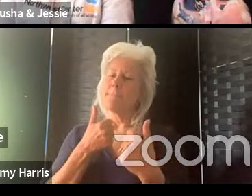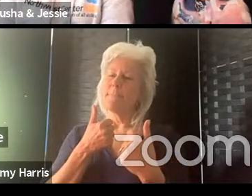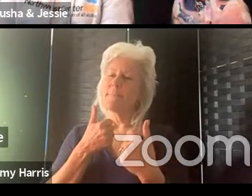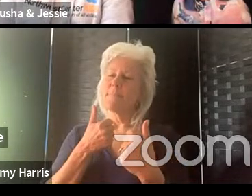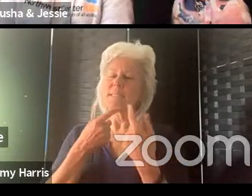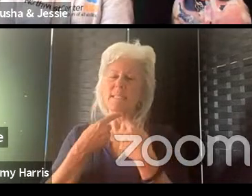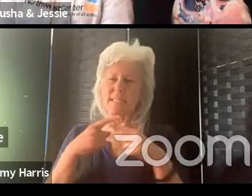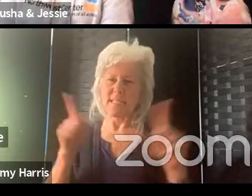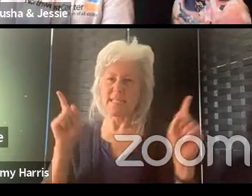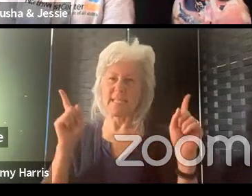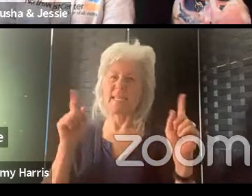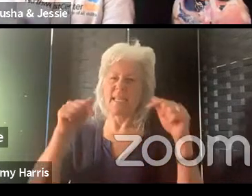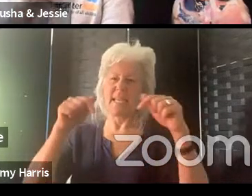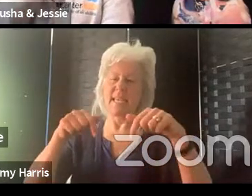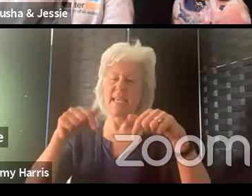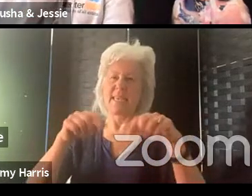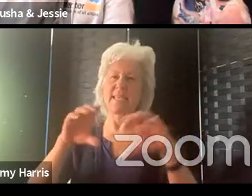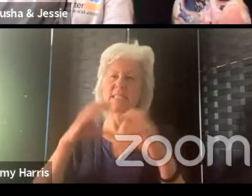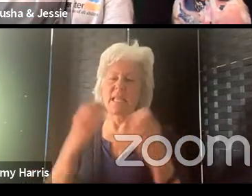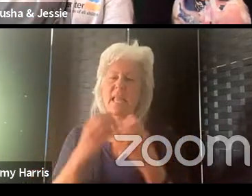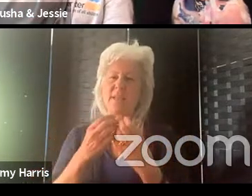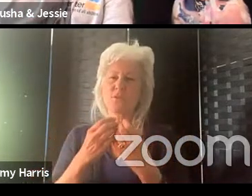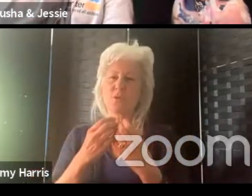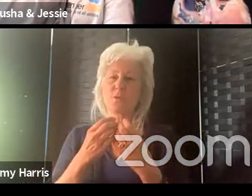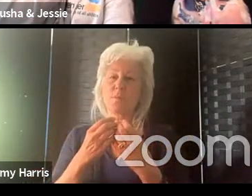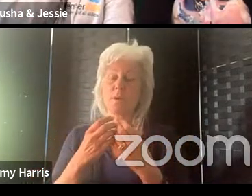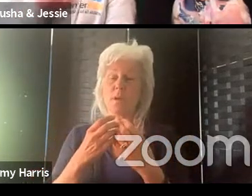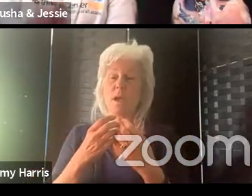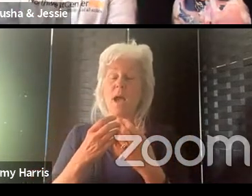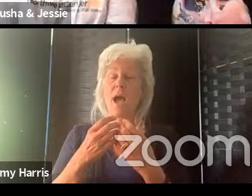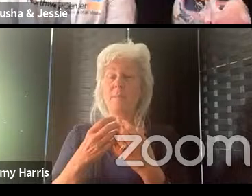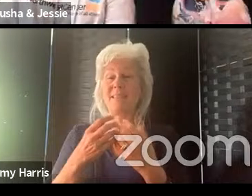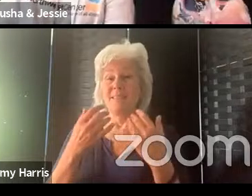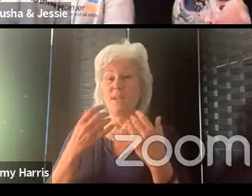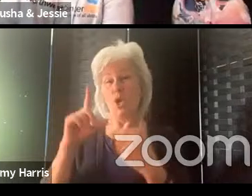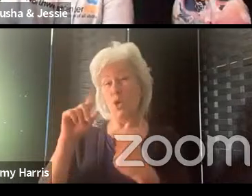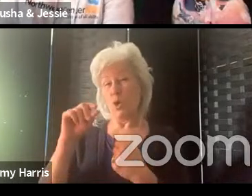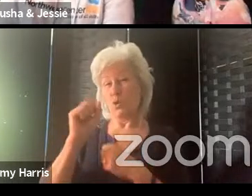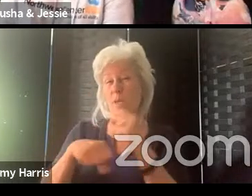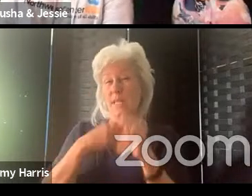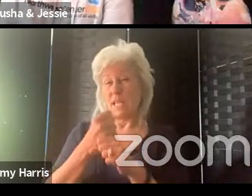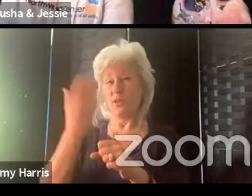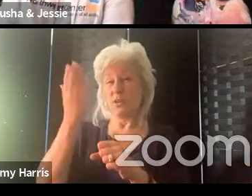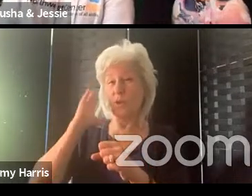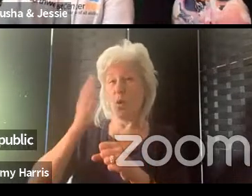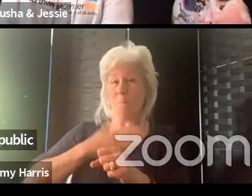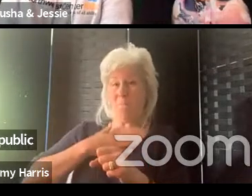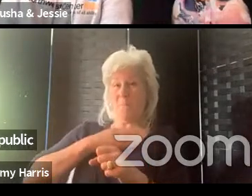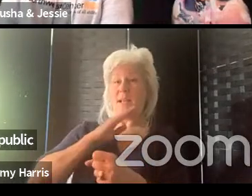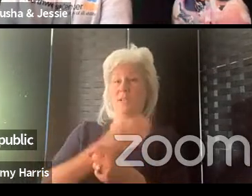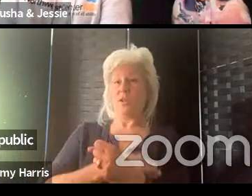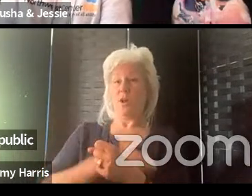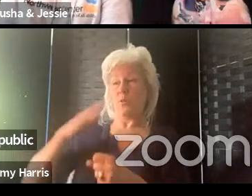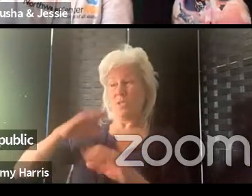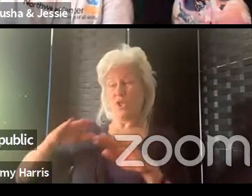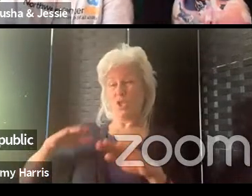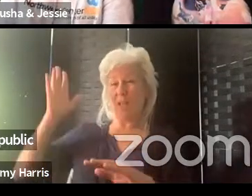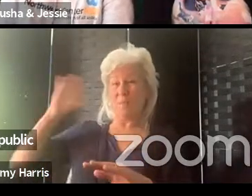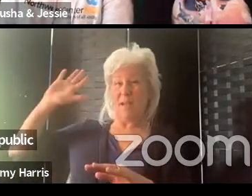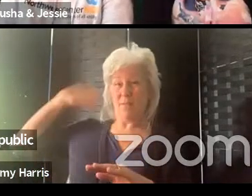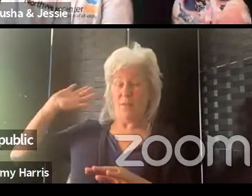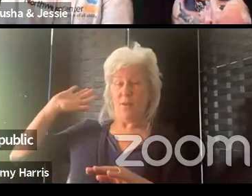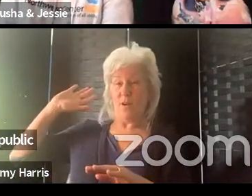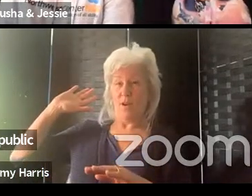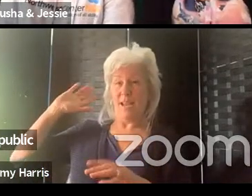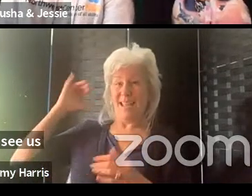see us today versus 20 years ago when my own daughter was a child. And I think the biggest shift that I've seen